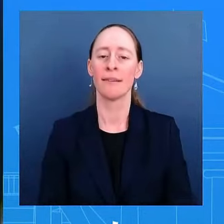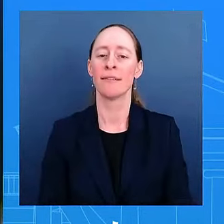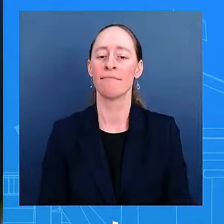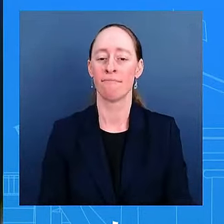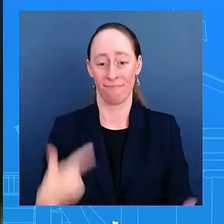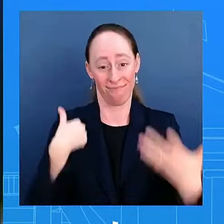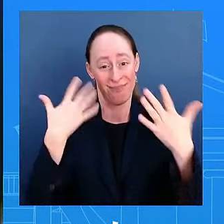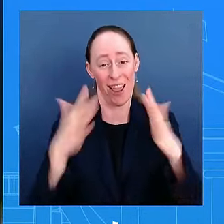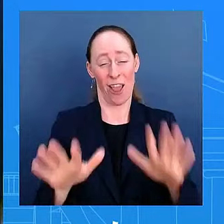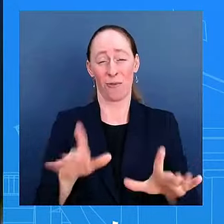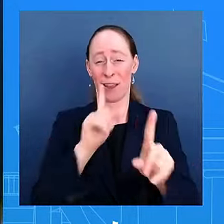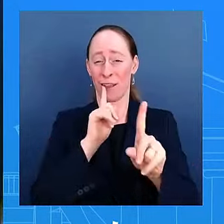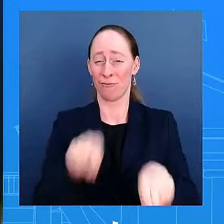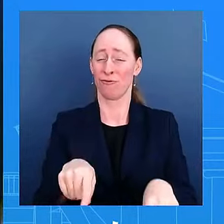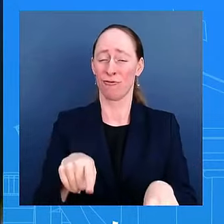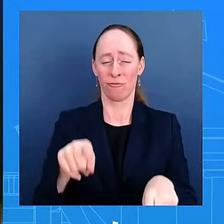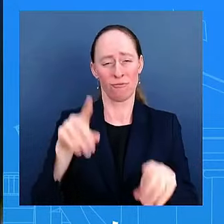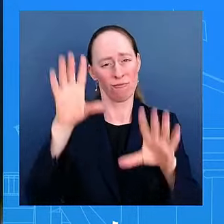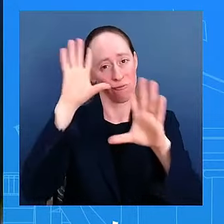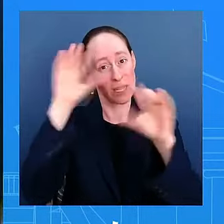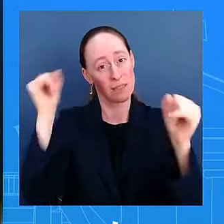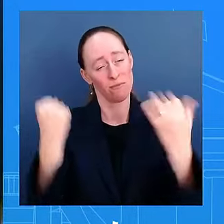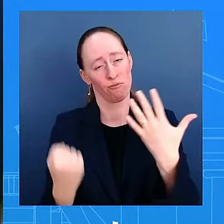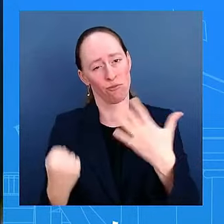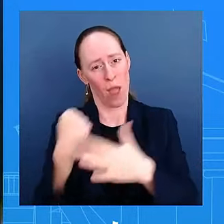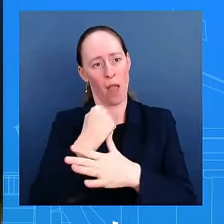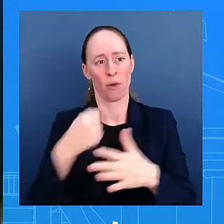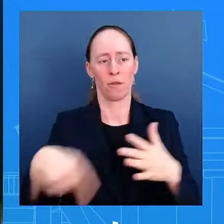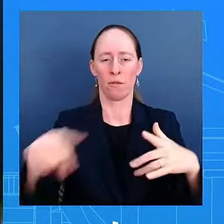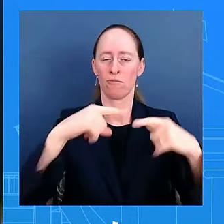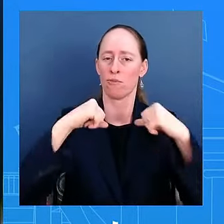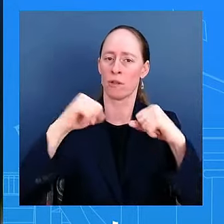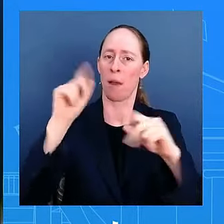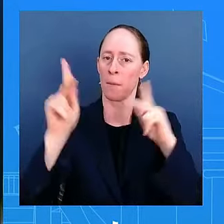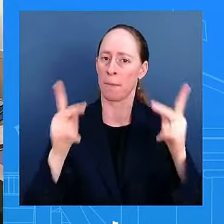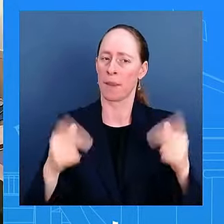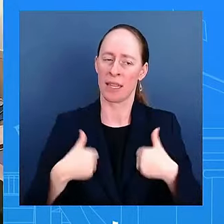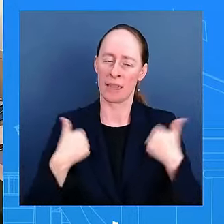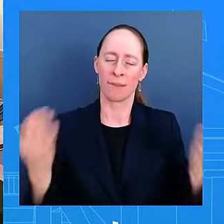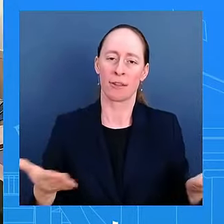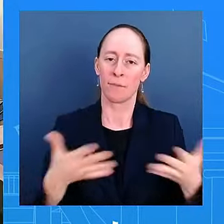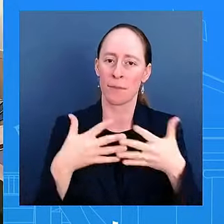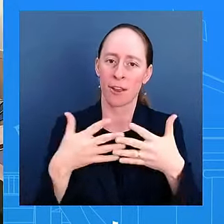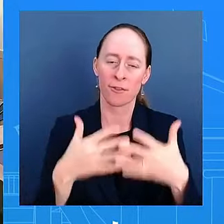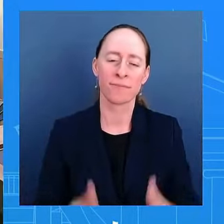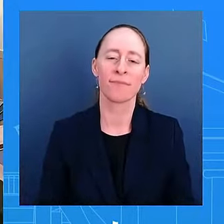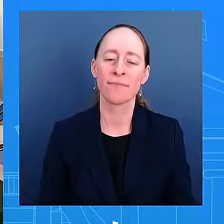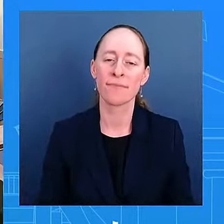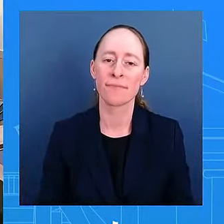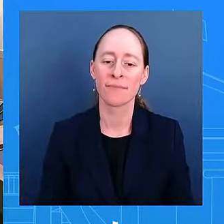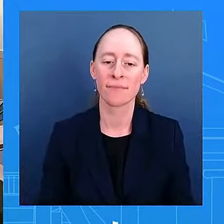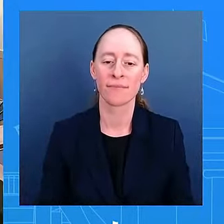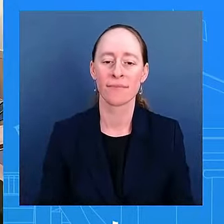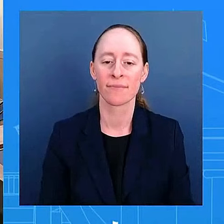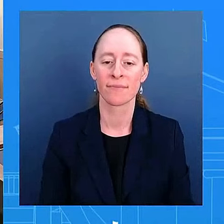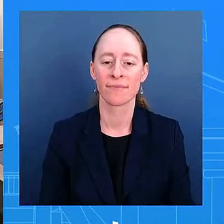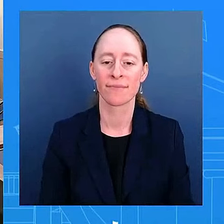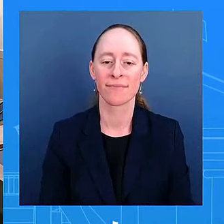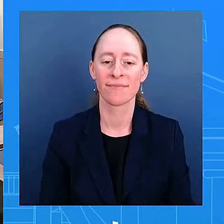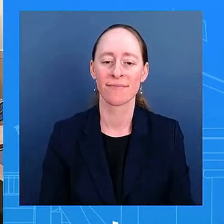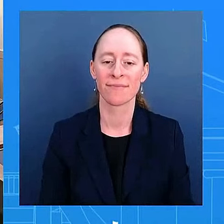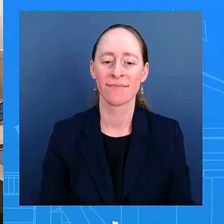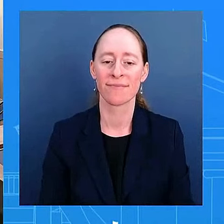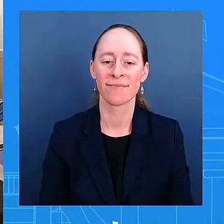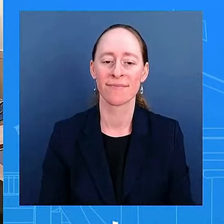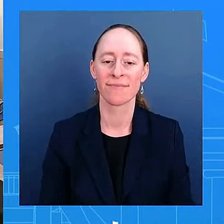priority. Good. In the back. Thank you, Corinne. From what you and other officials have said, I gather that the U.S. has at least two stated